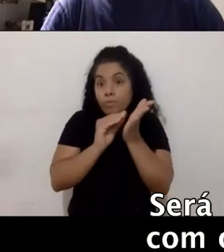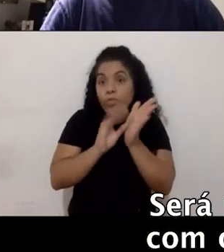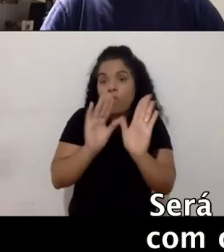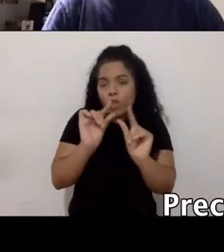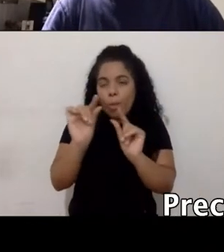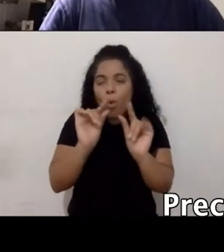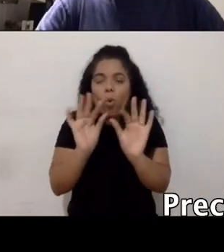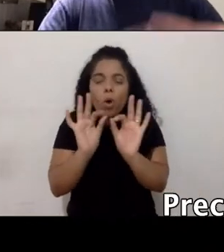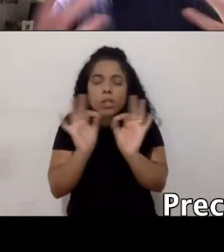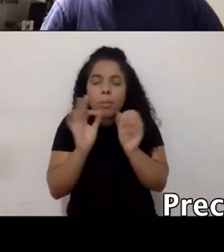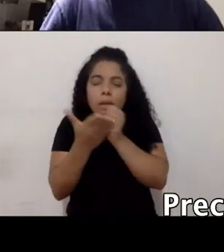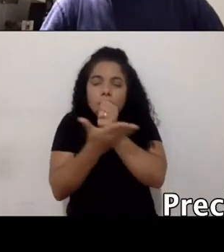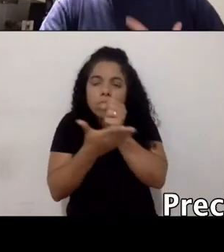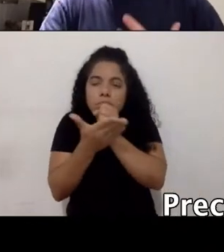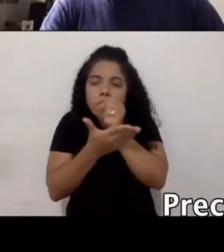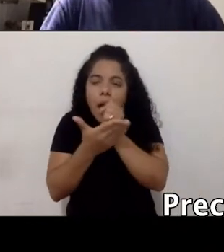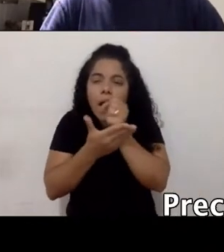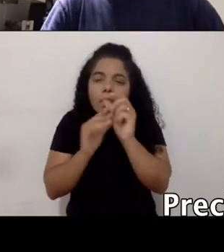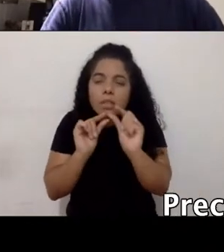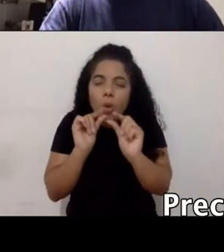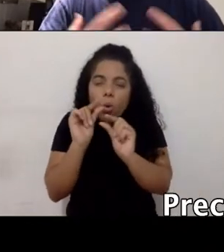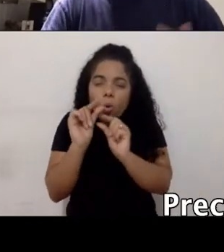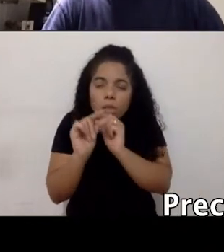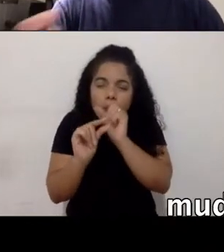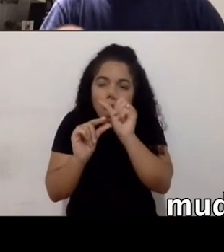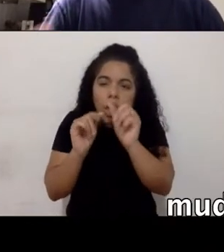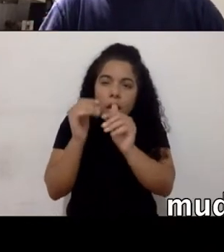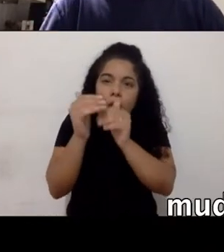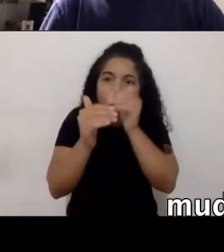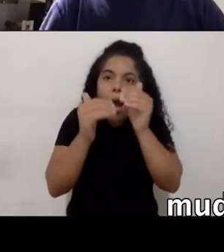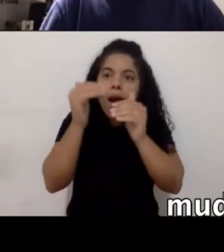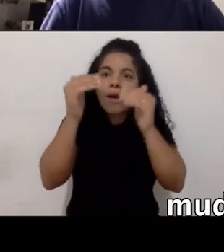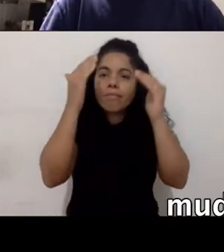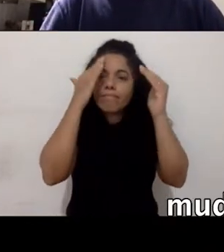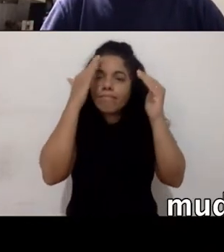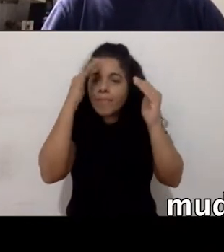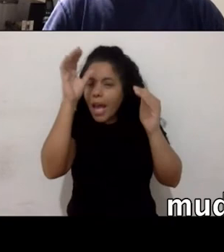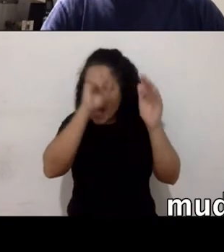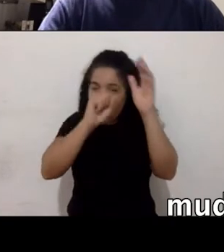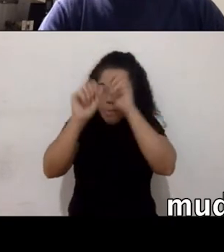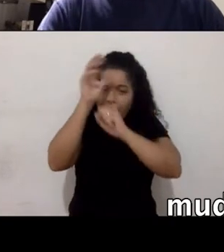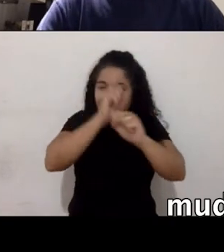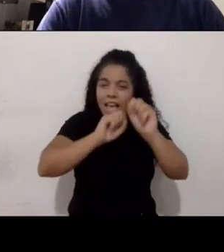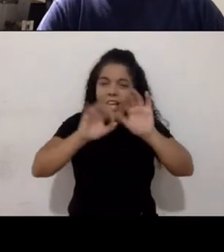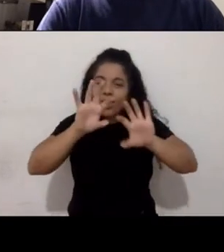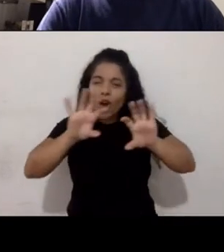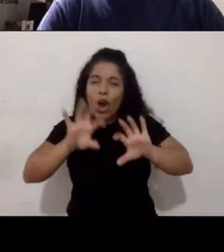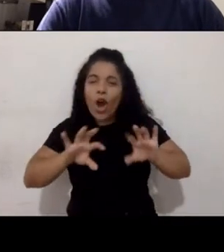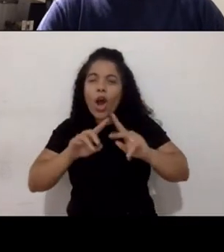things up. And we need to have the systems and practices in place to be able to make those changes to things very easily and comfortably.